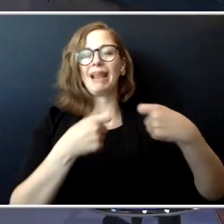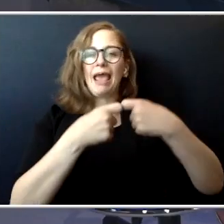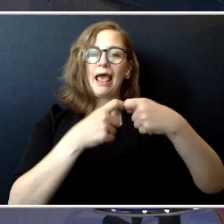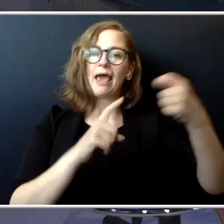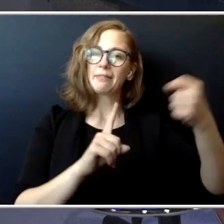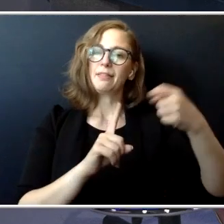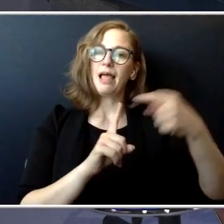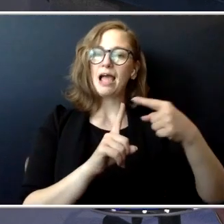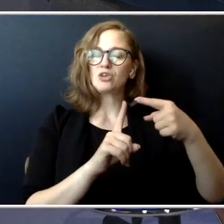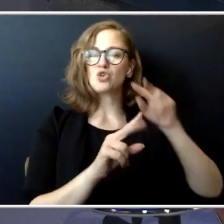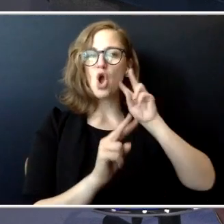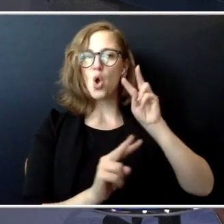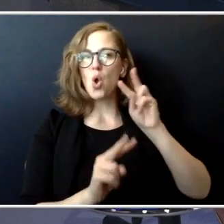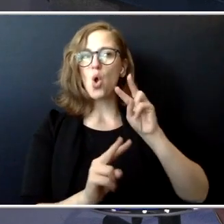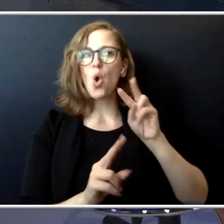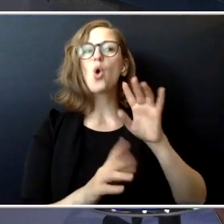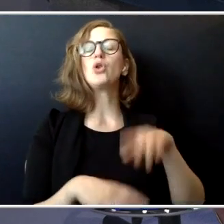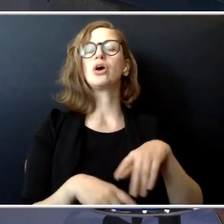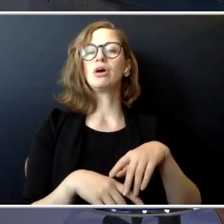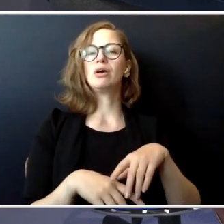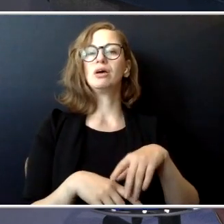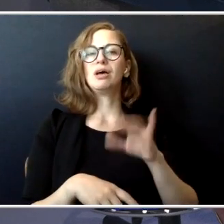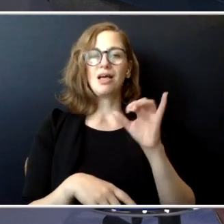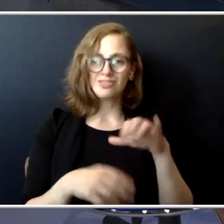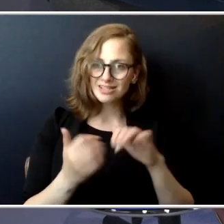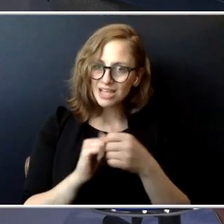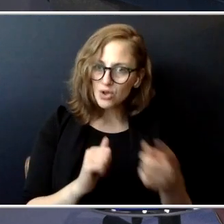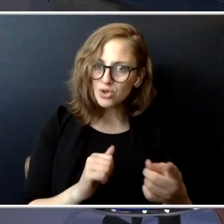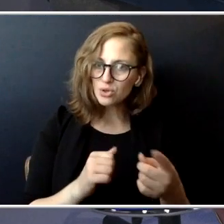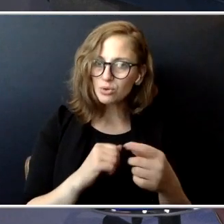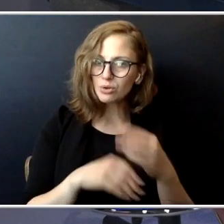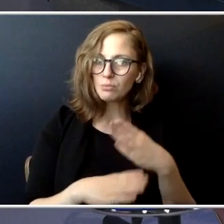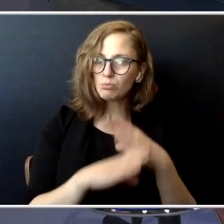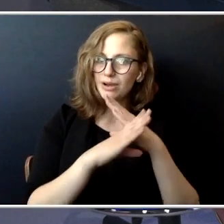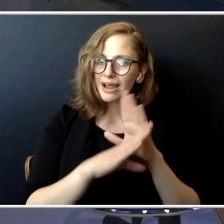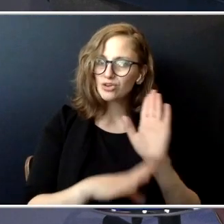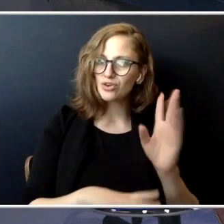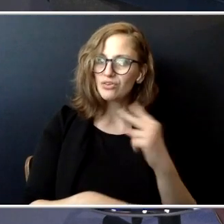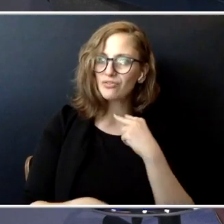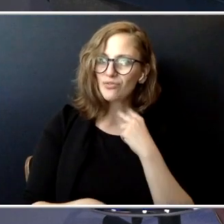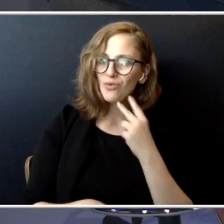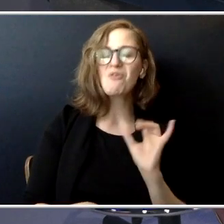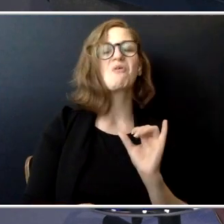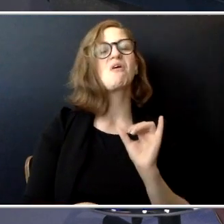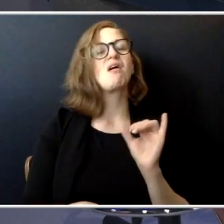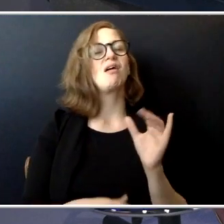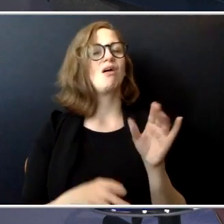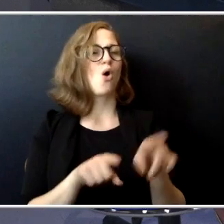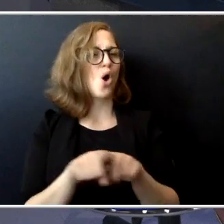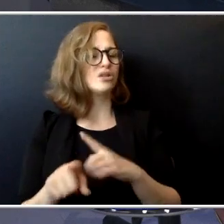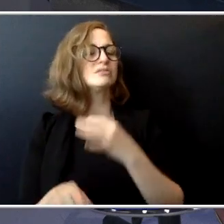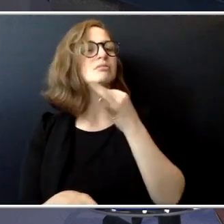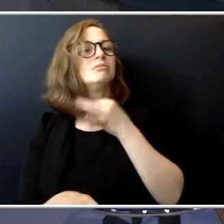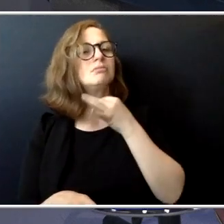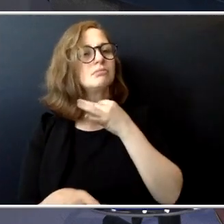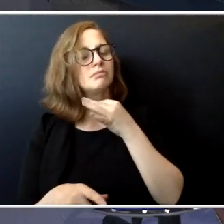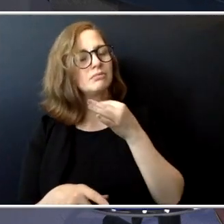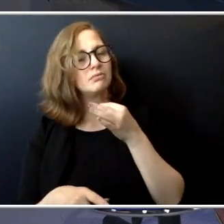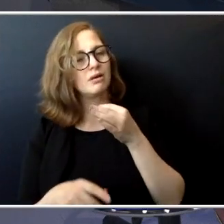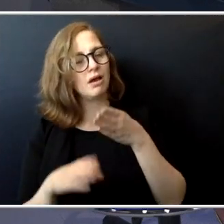you protected Michelle's singing voice. Stuart also wants to know for Michelle, how quickly did symptoms resolve after